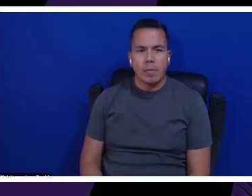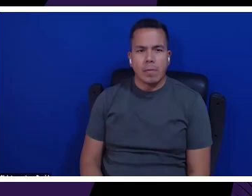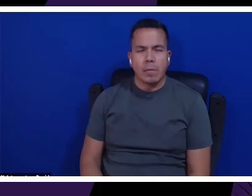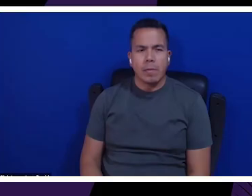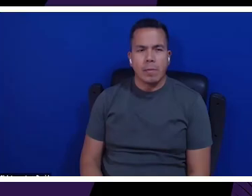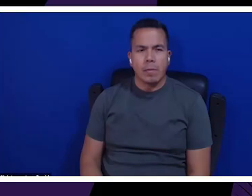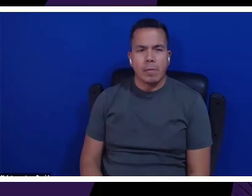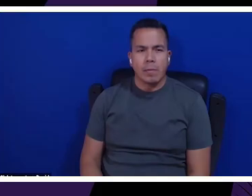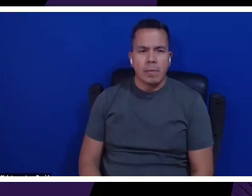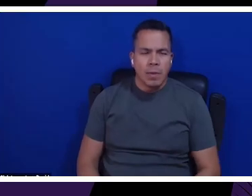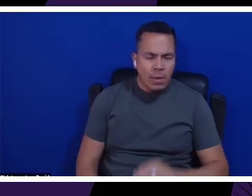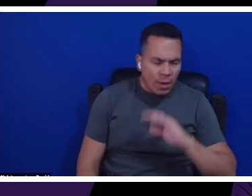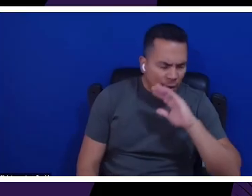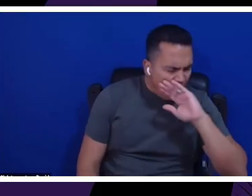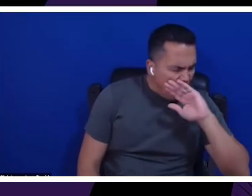output.